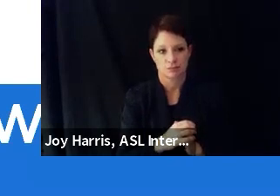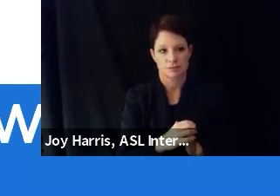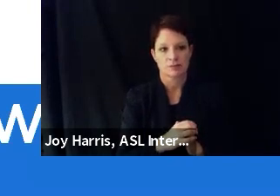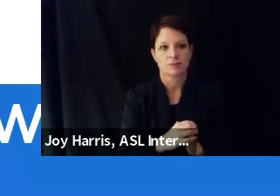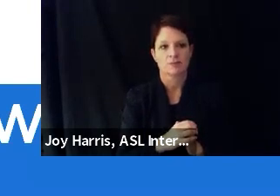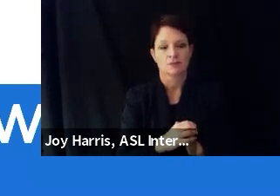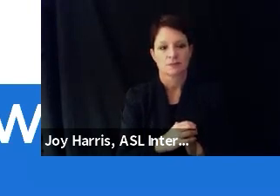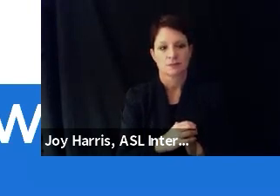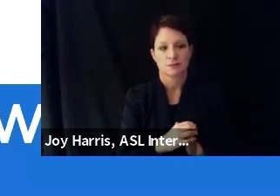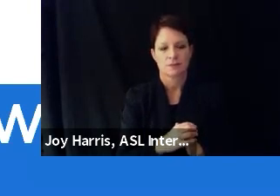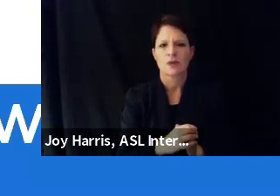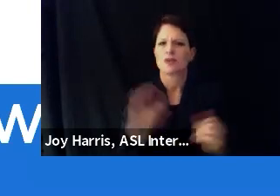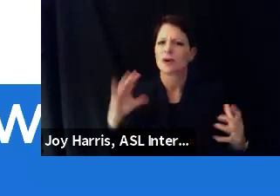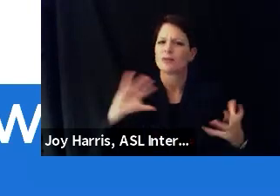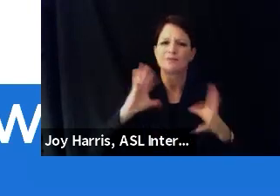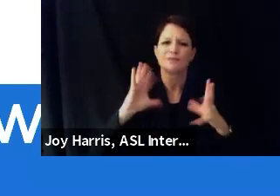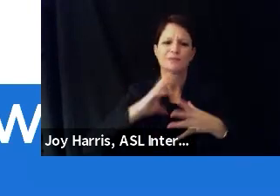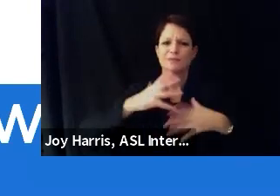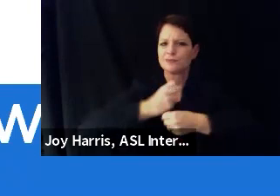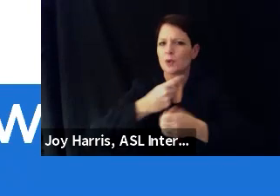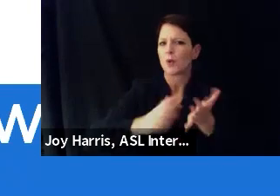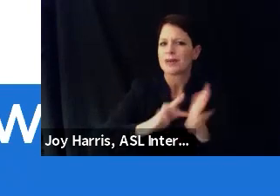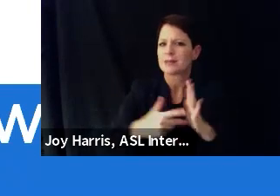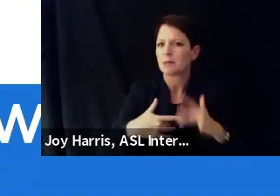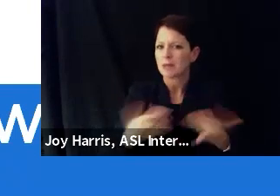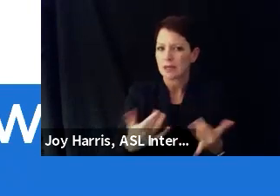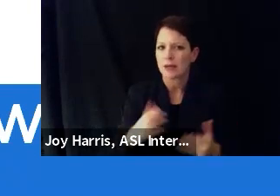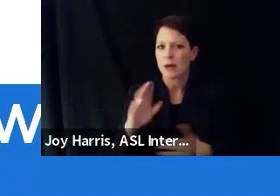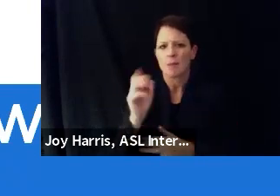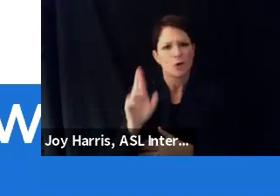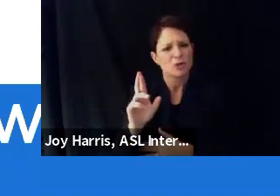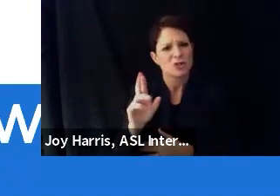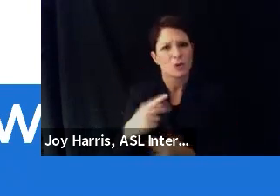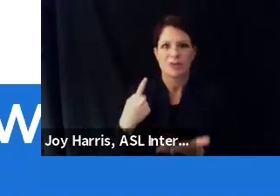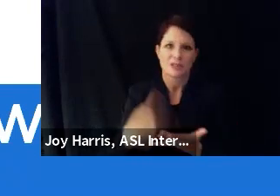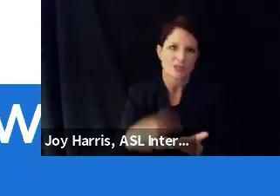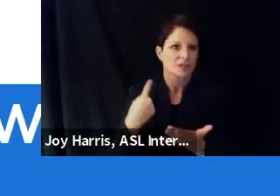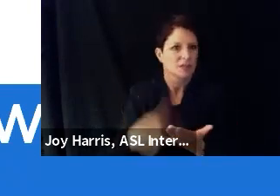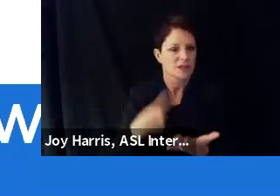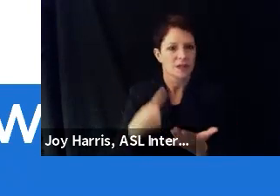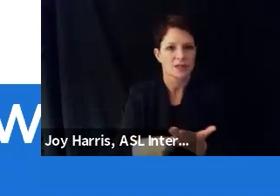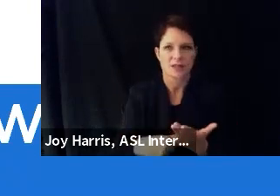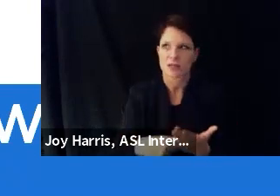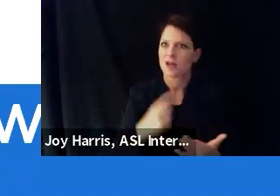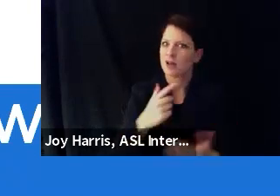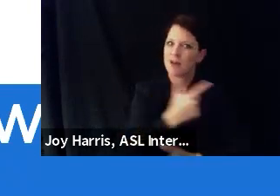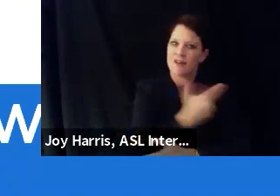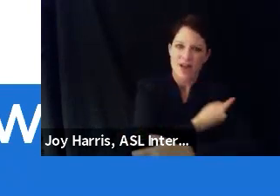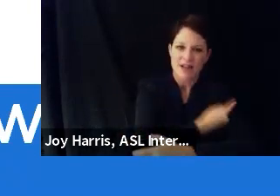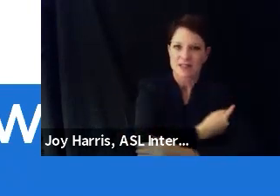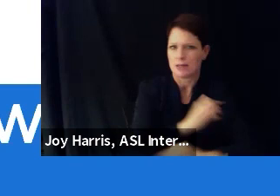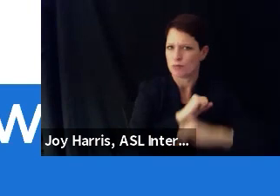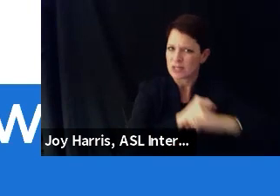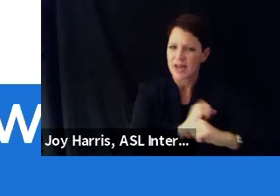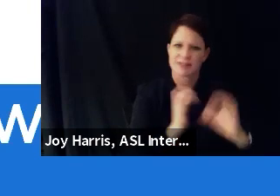So what does this mean? Why do we have to get a booster all of a sudden? We've been talking about how protective these